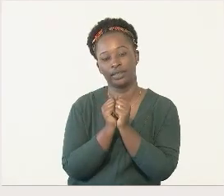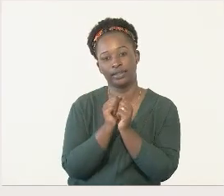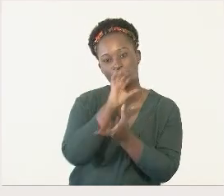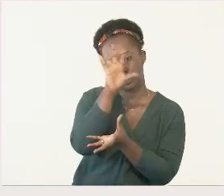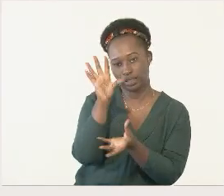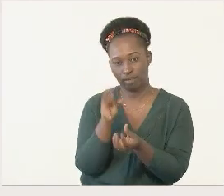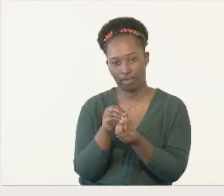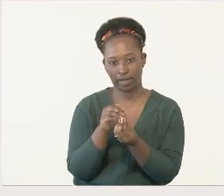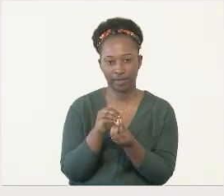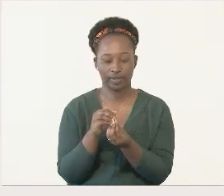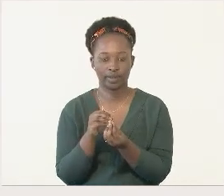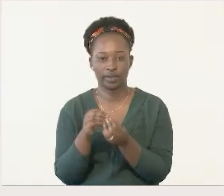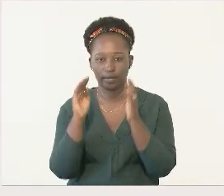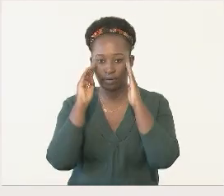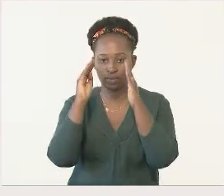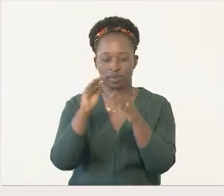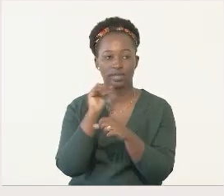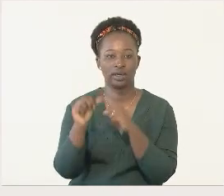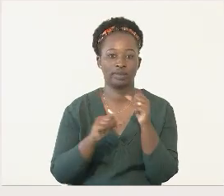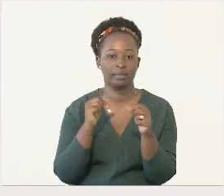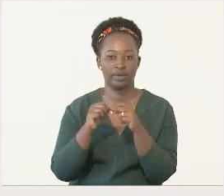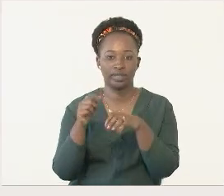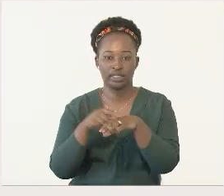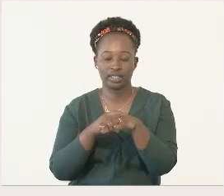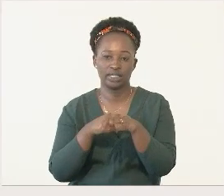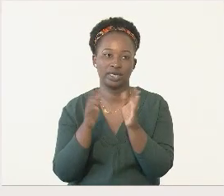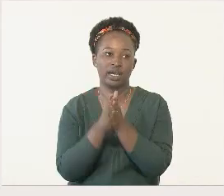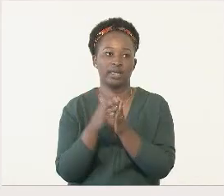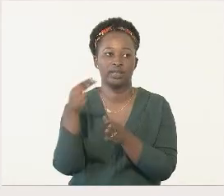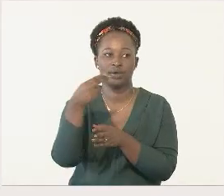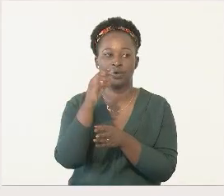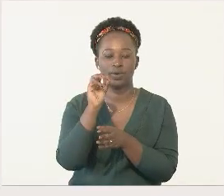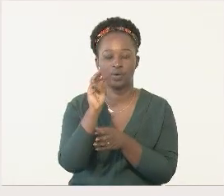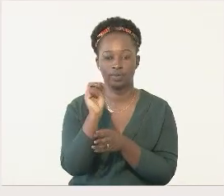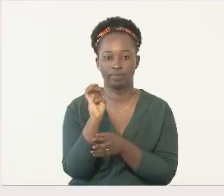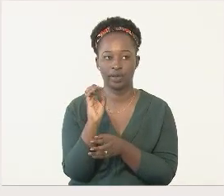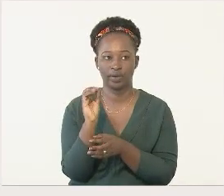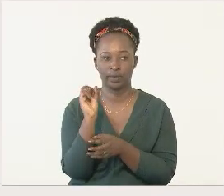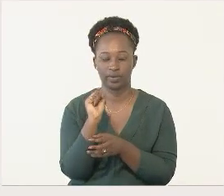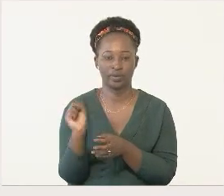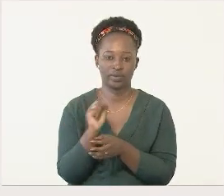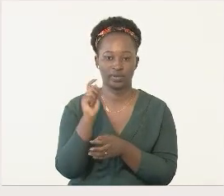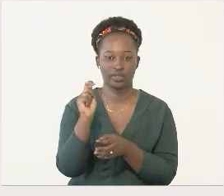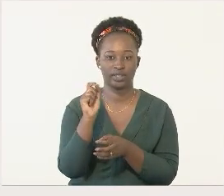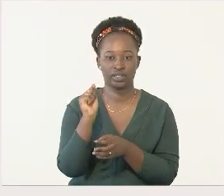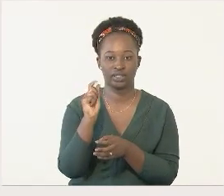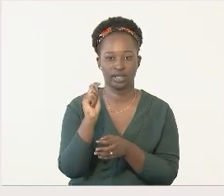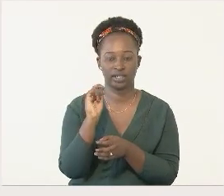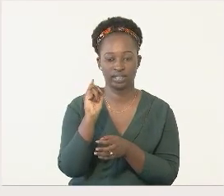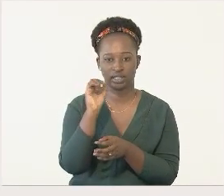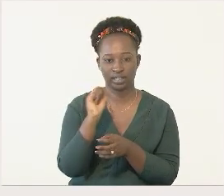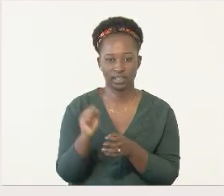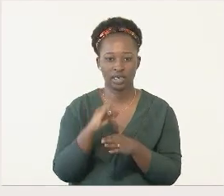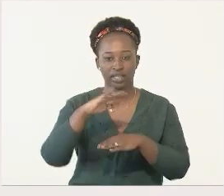summary, it is concerning about skin and homeostasis. I said the process of maintenance of